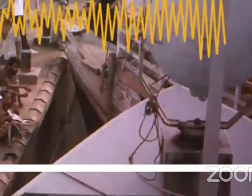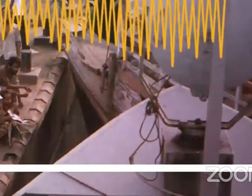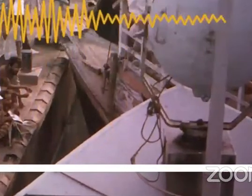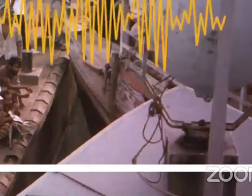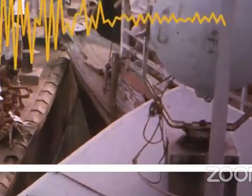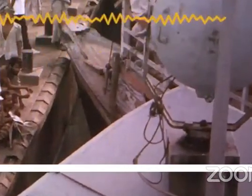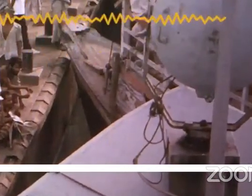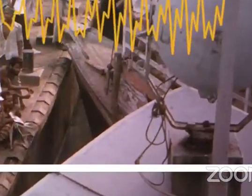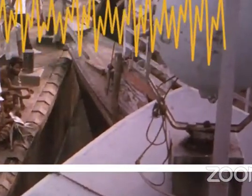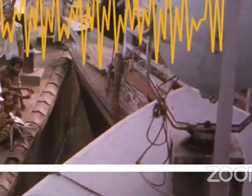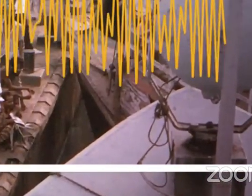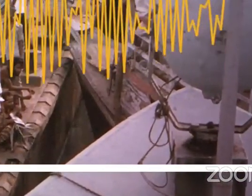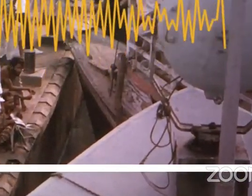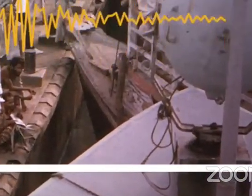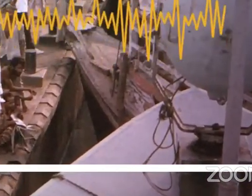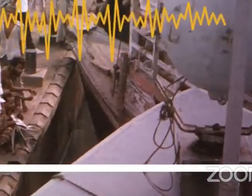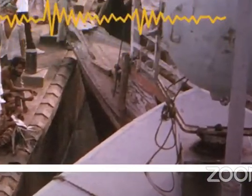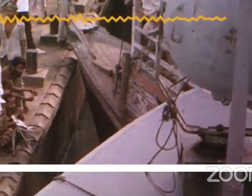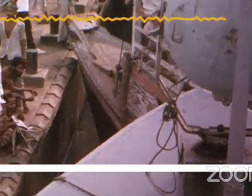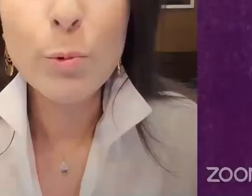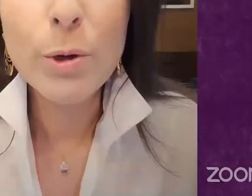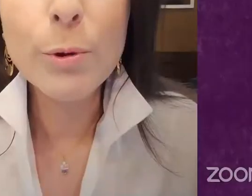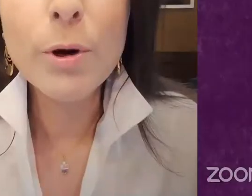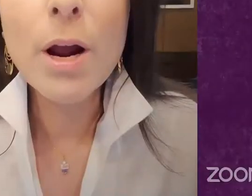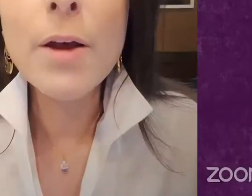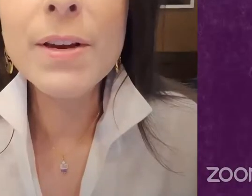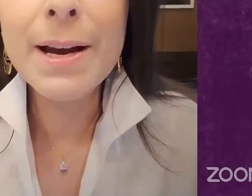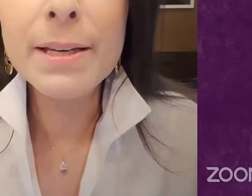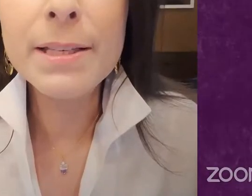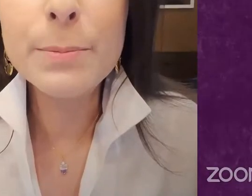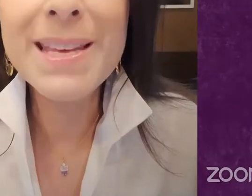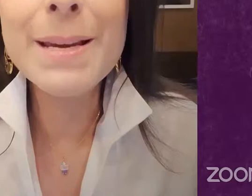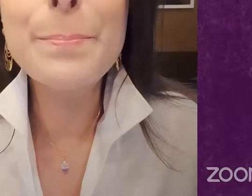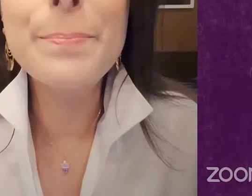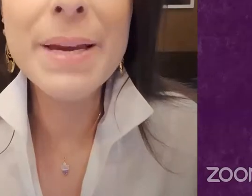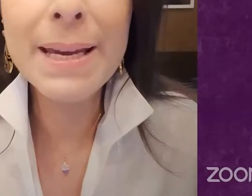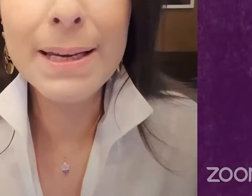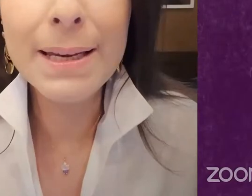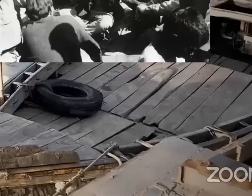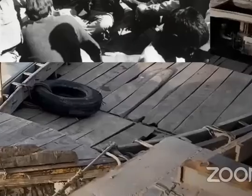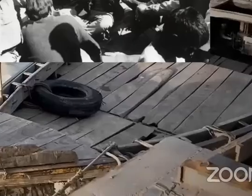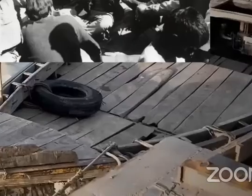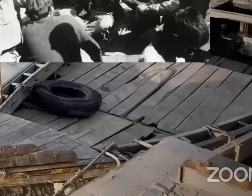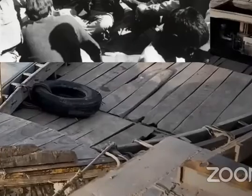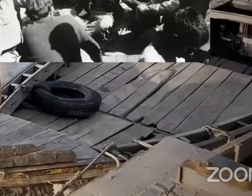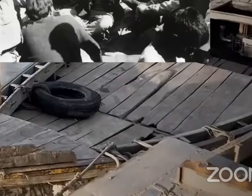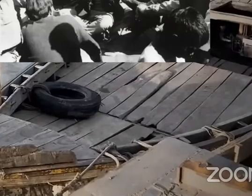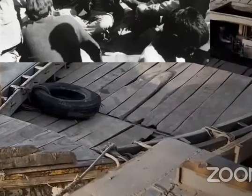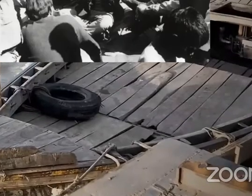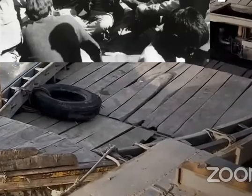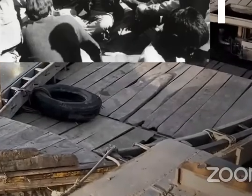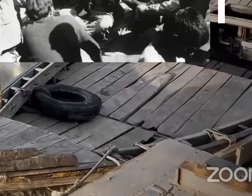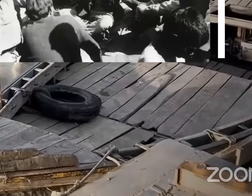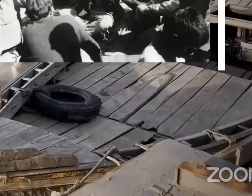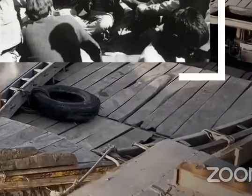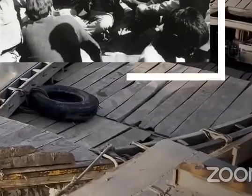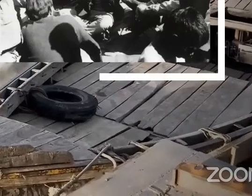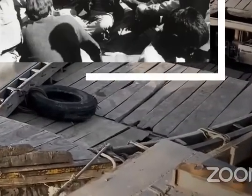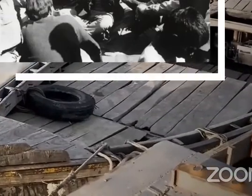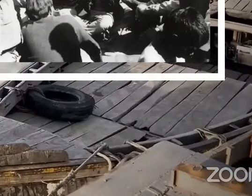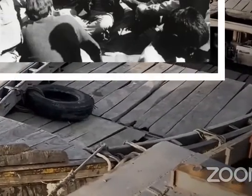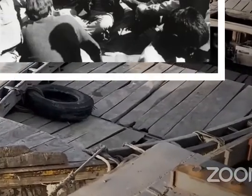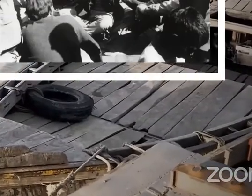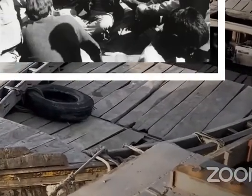we were on the cusp of something big something we had never done before we were about to wipe